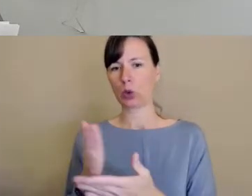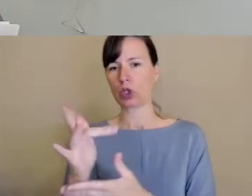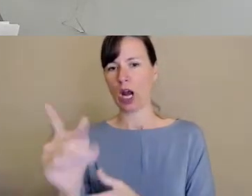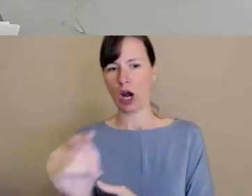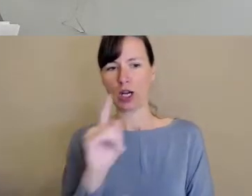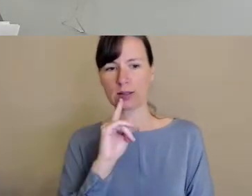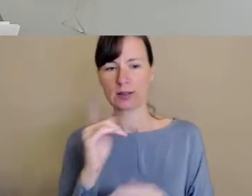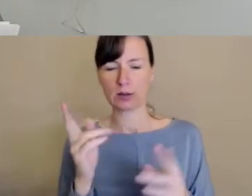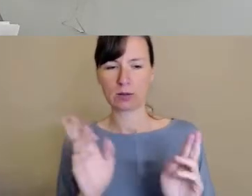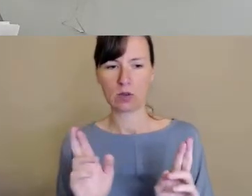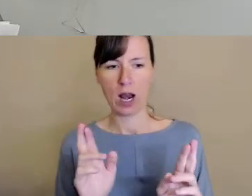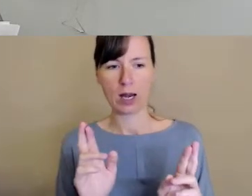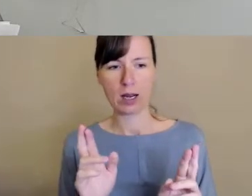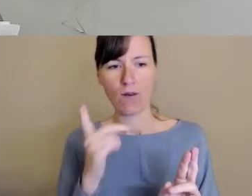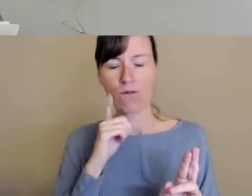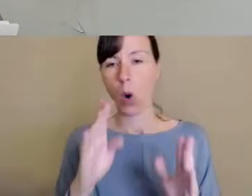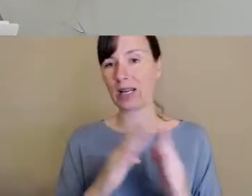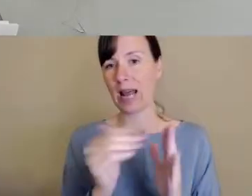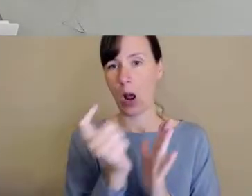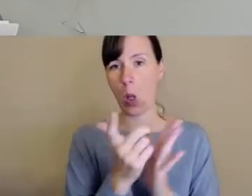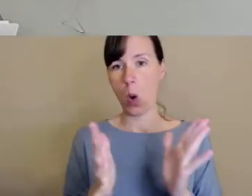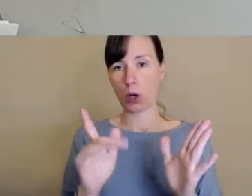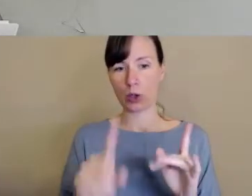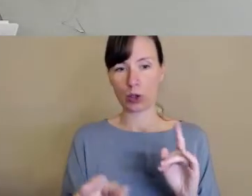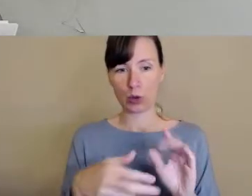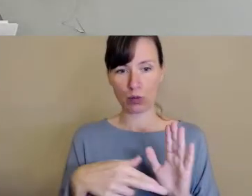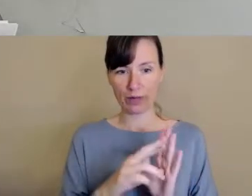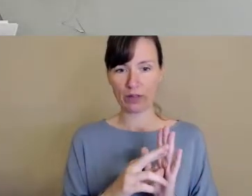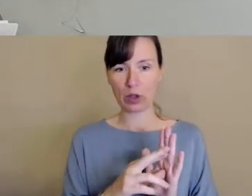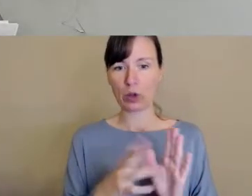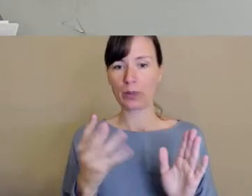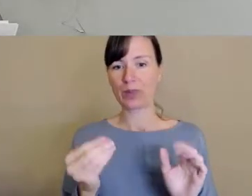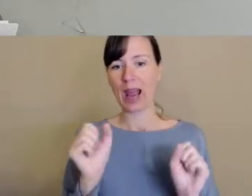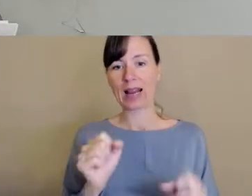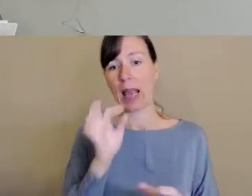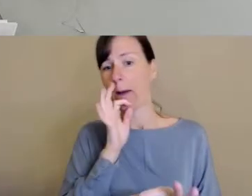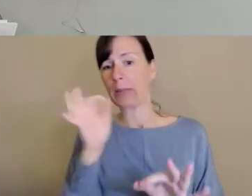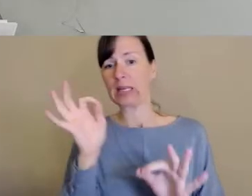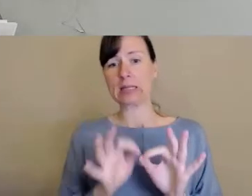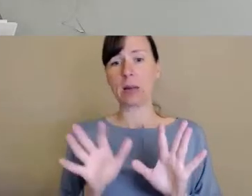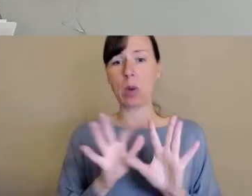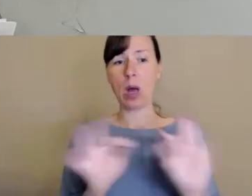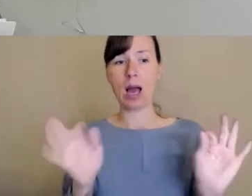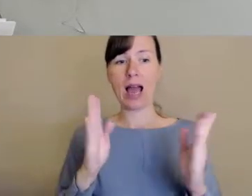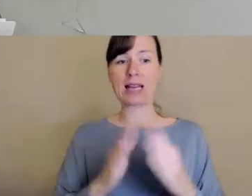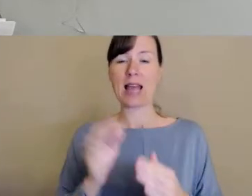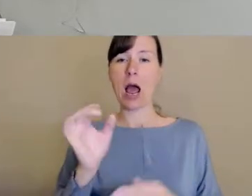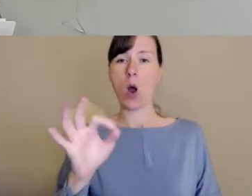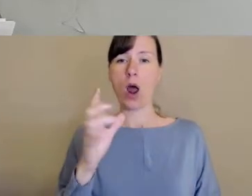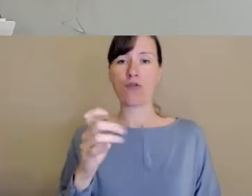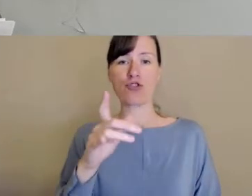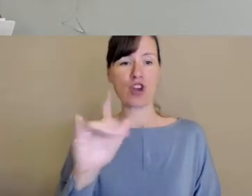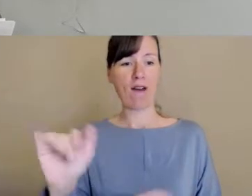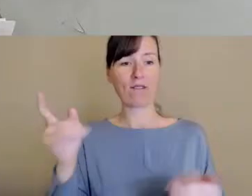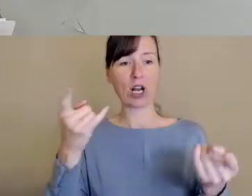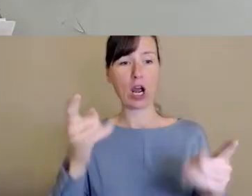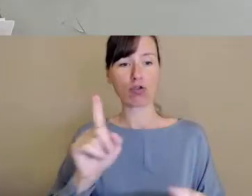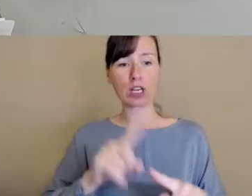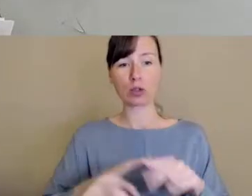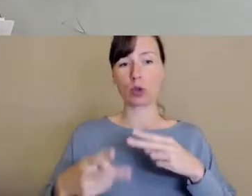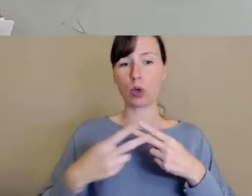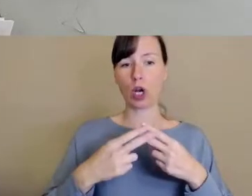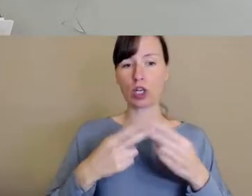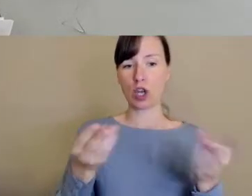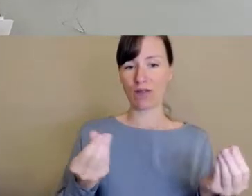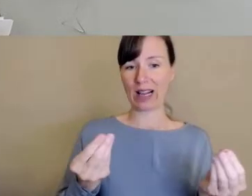as a green space of native grasses, trees, shrubs, and other vegetation. It will ensure that no structures are placed on the property other than